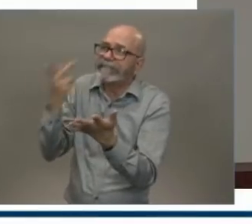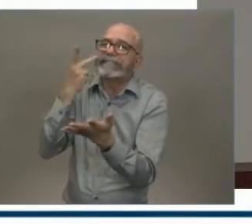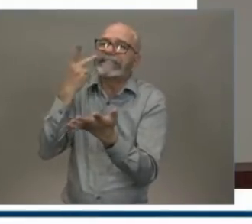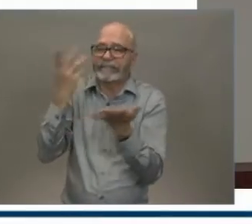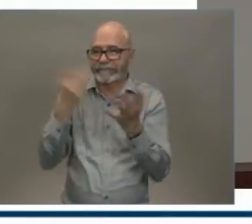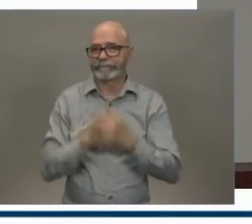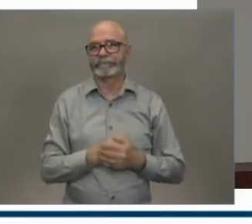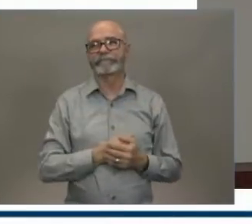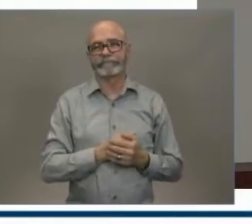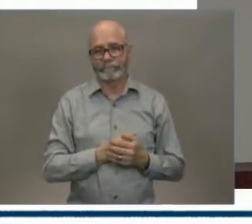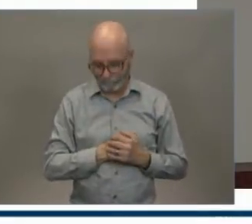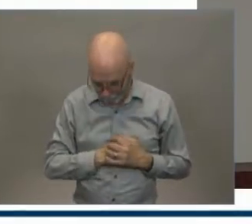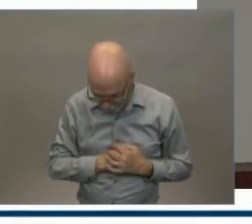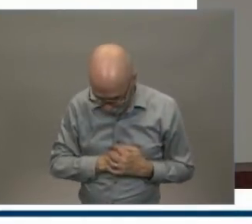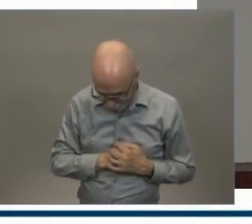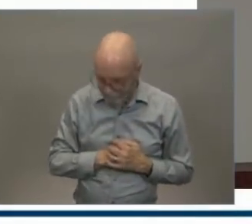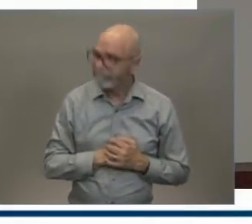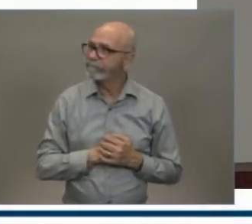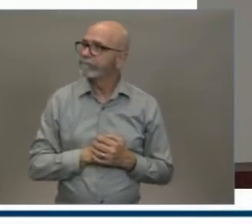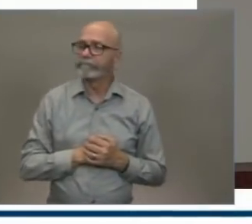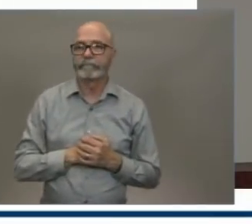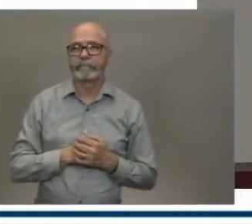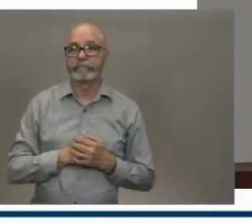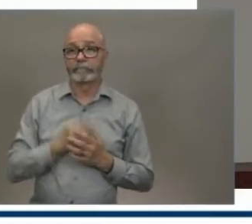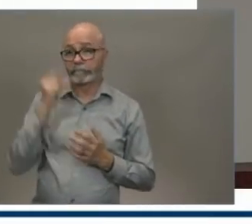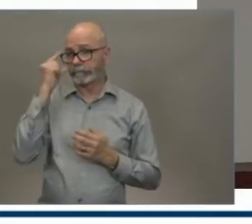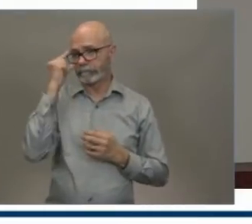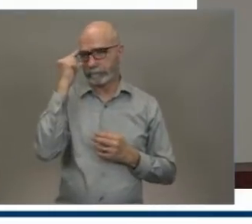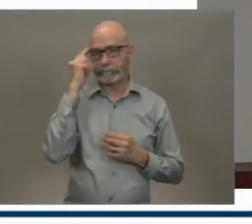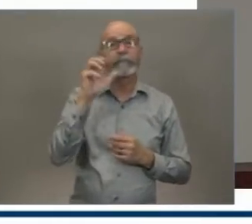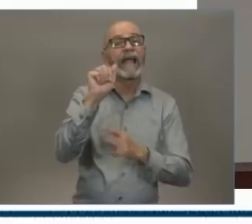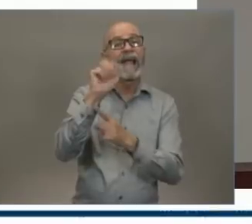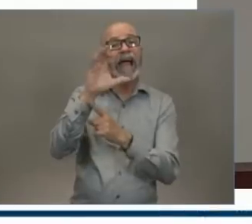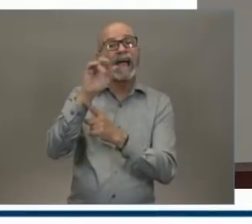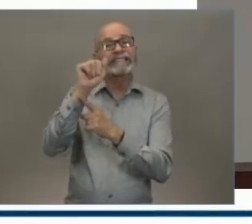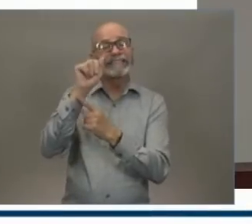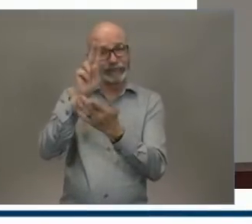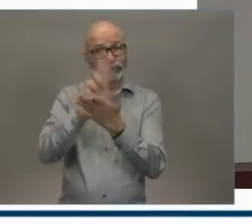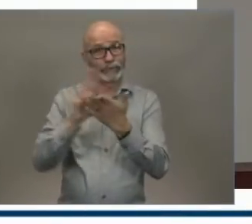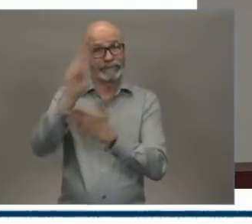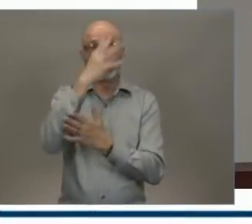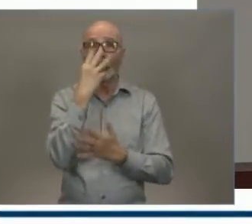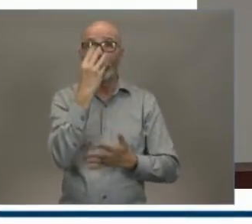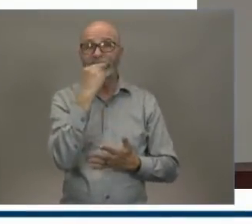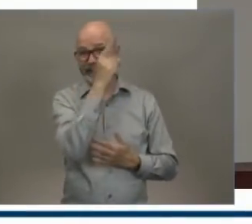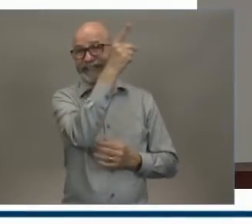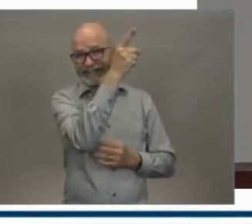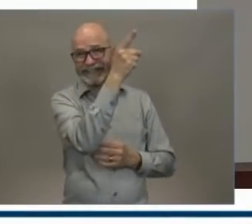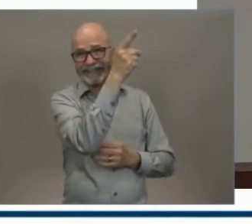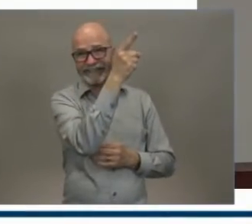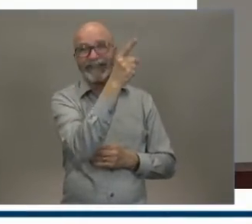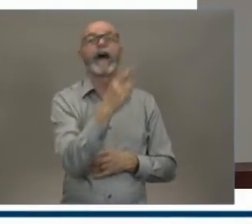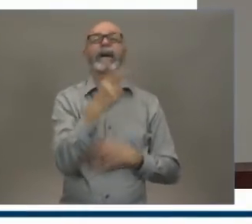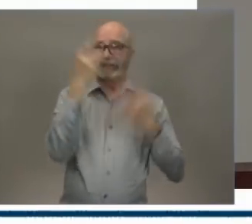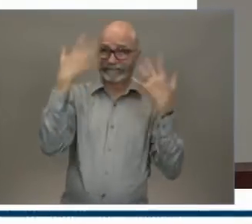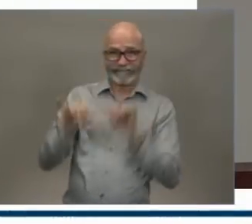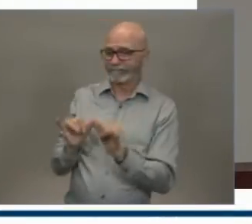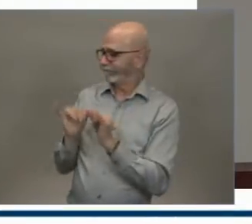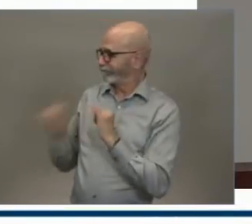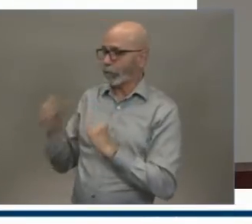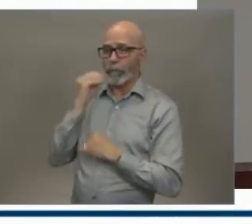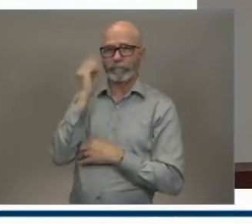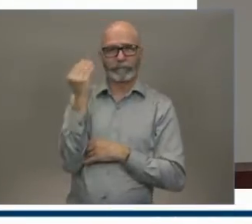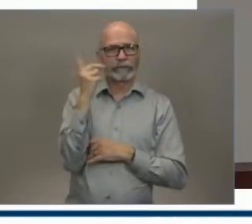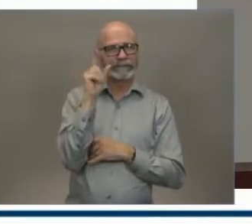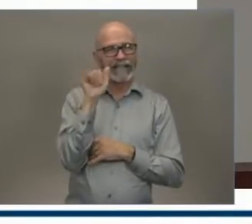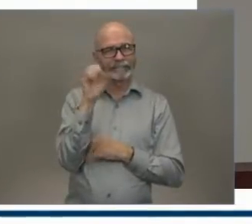Based on our investigation to date, the Acadia University student, we know that they did complete their 14-day quarantine period as